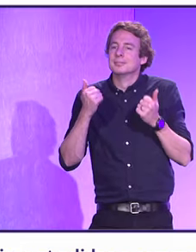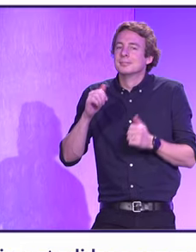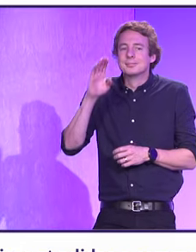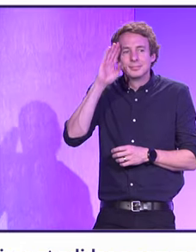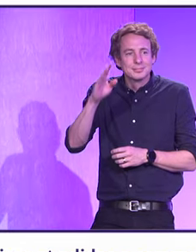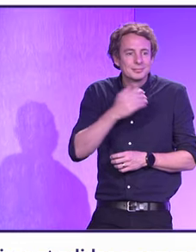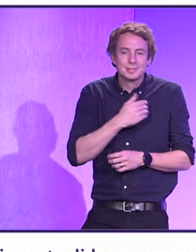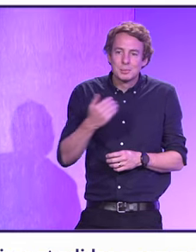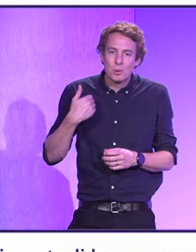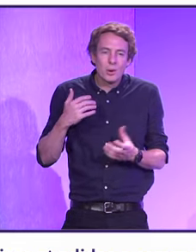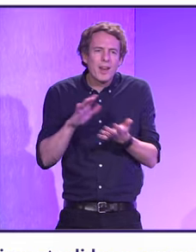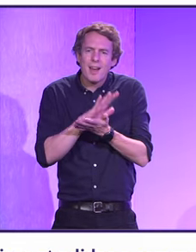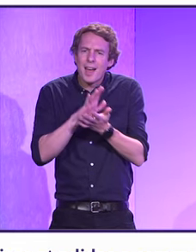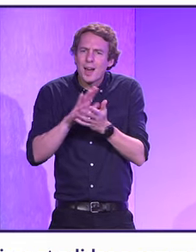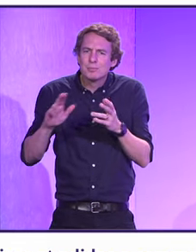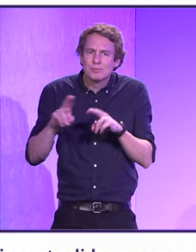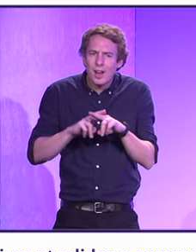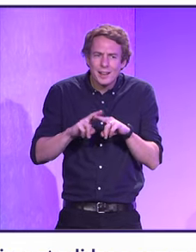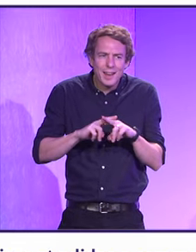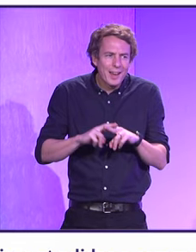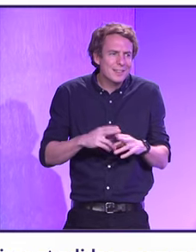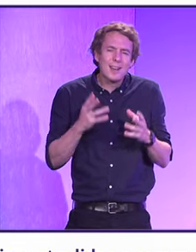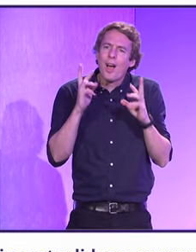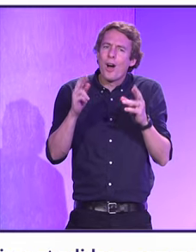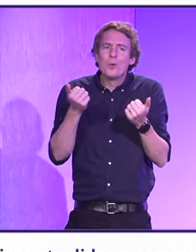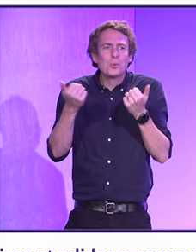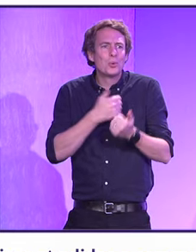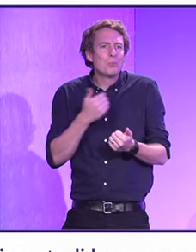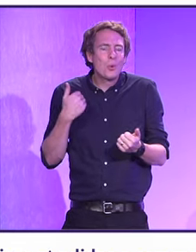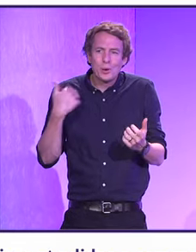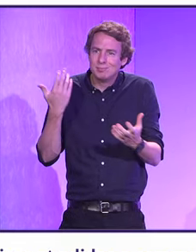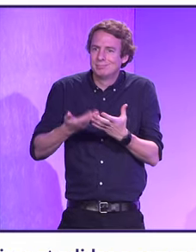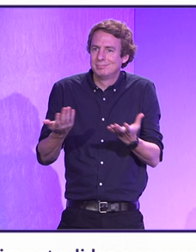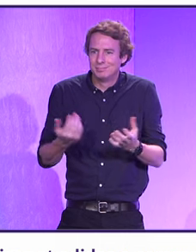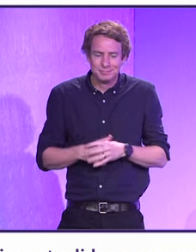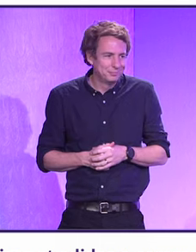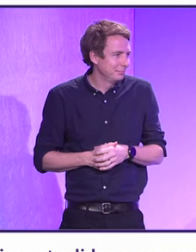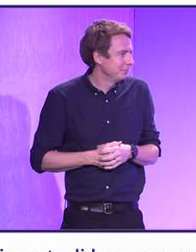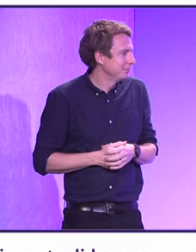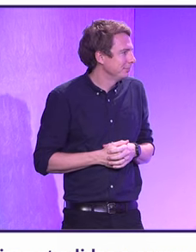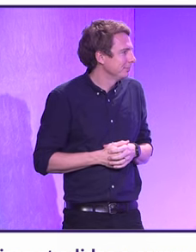morning, everyone. Happy, happy Friday. Hope you are having a great day so far. So we had some tech challenges.